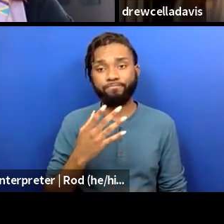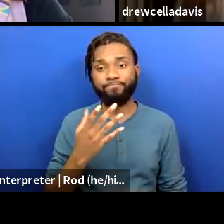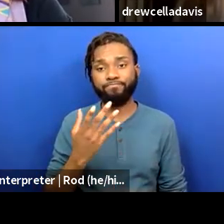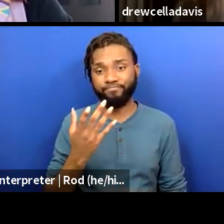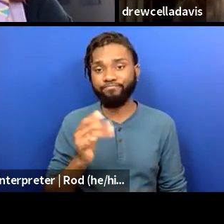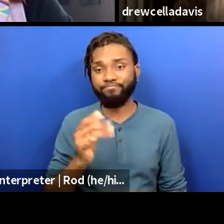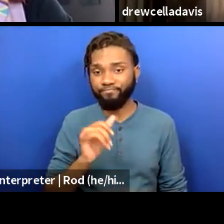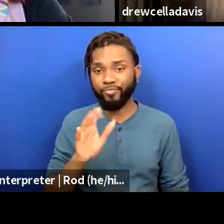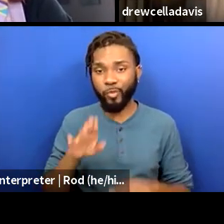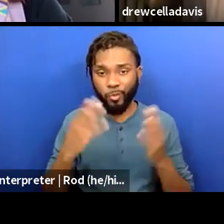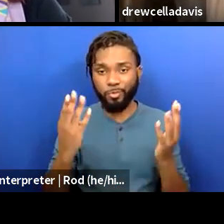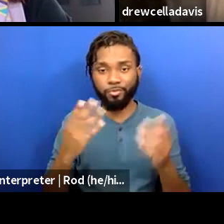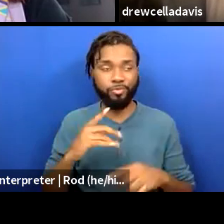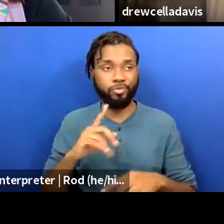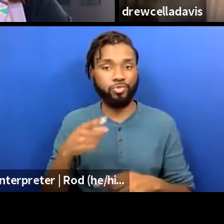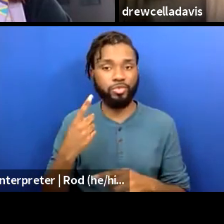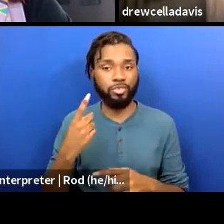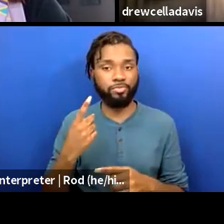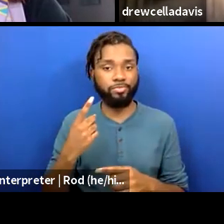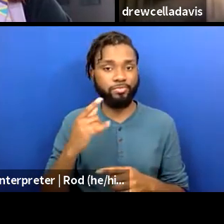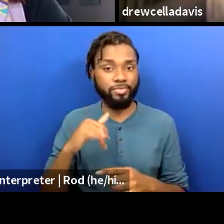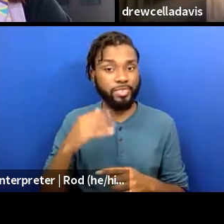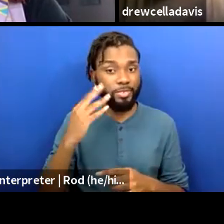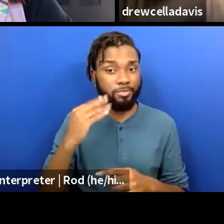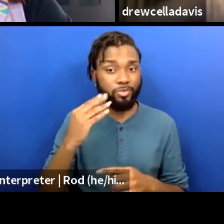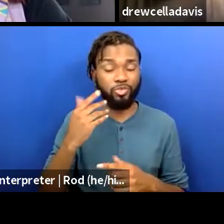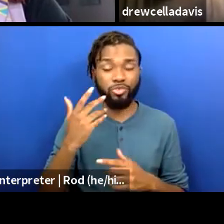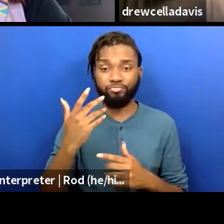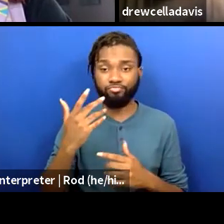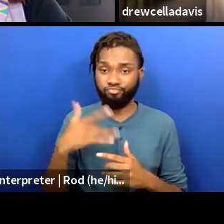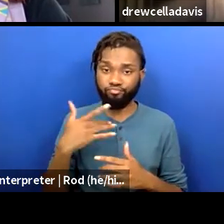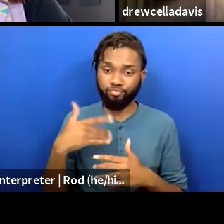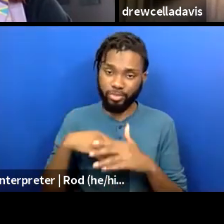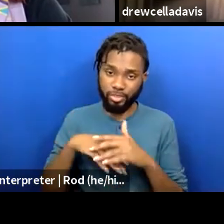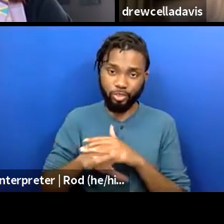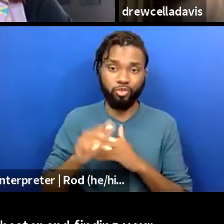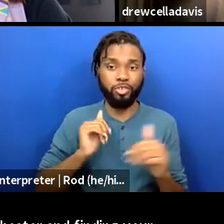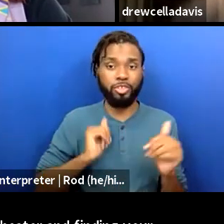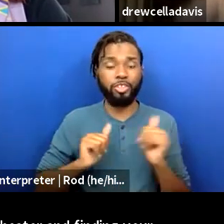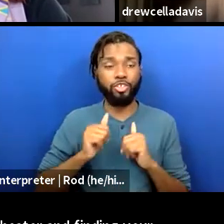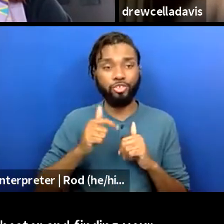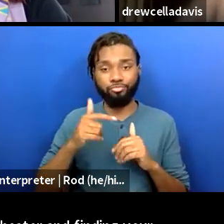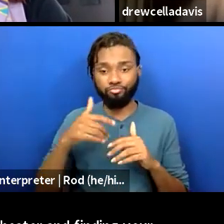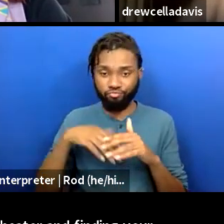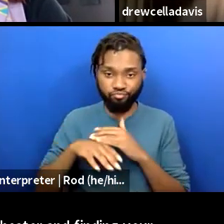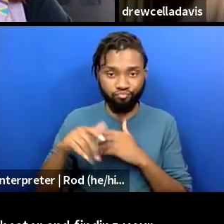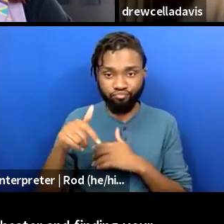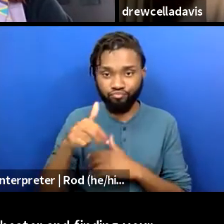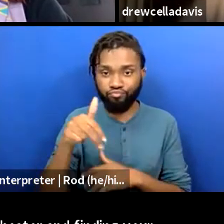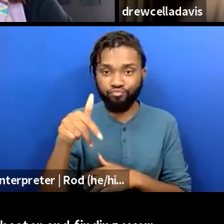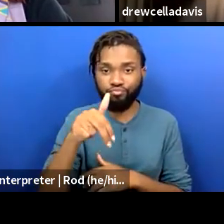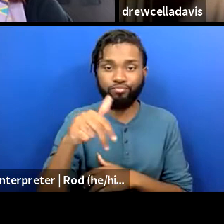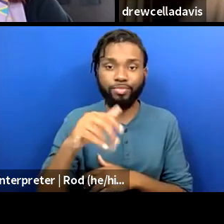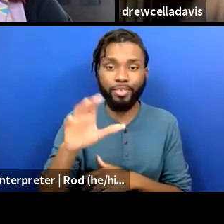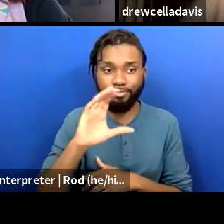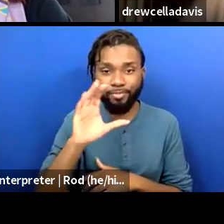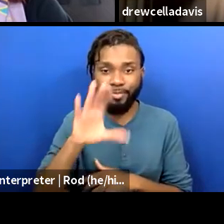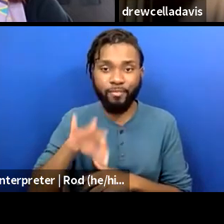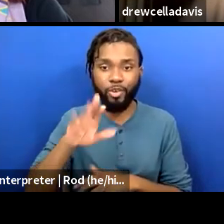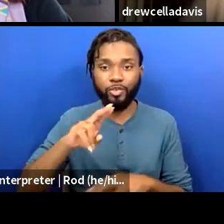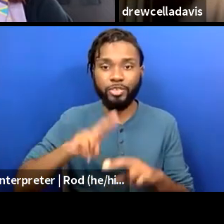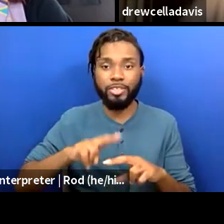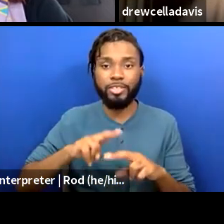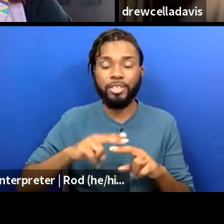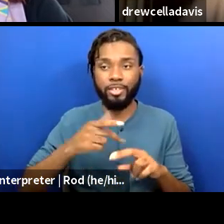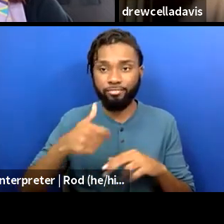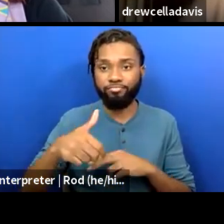just the experience of entering a theater and finding your seat and sitting and waiting for, you see the set